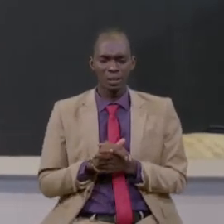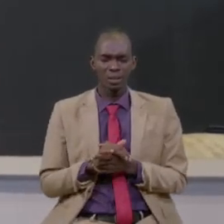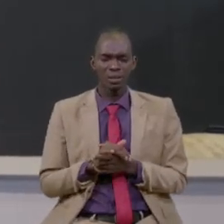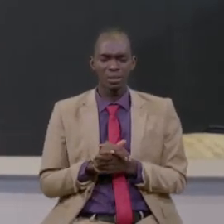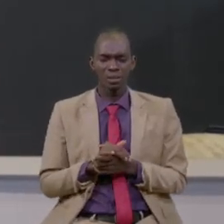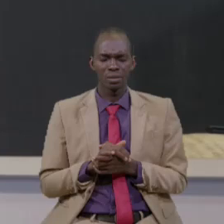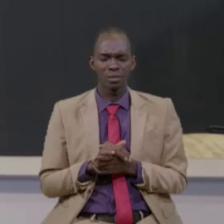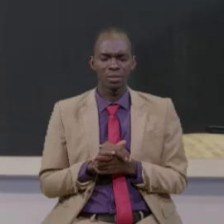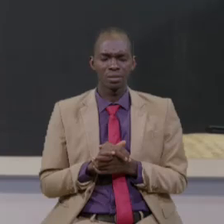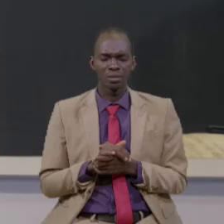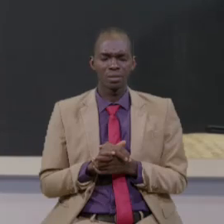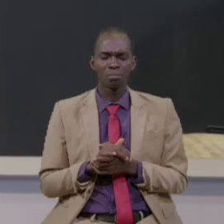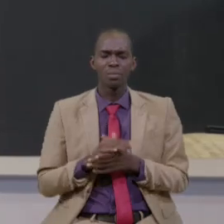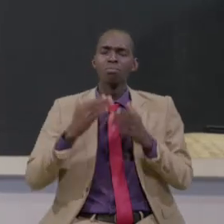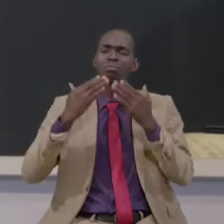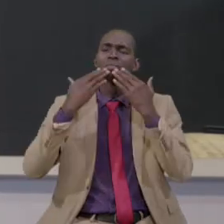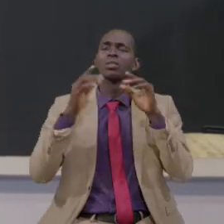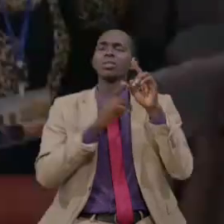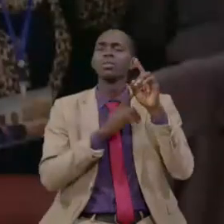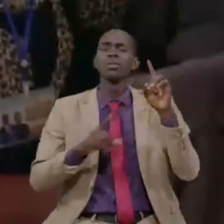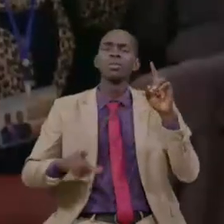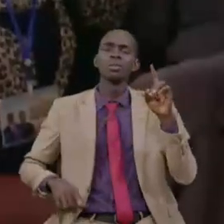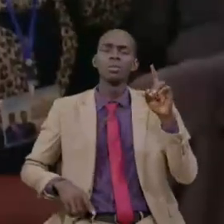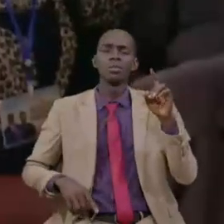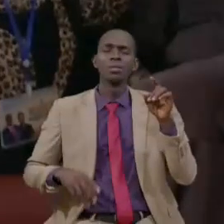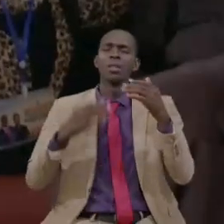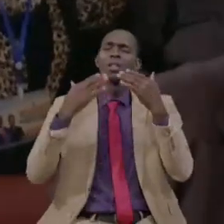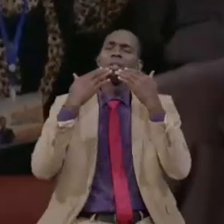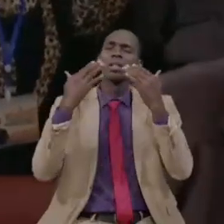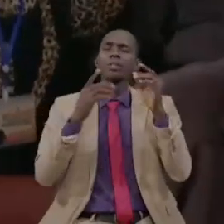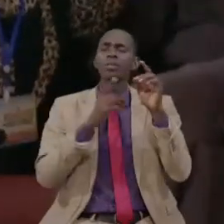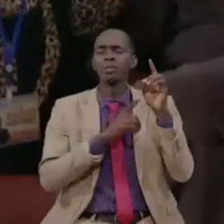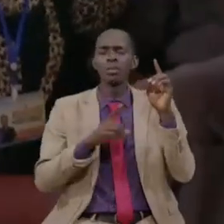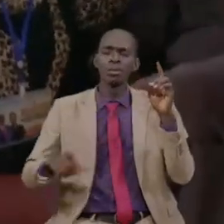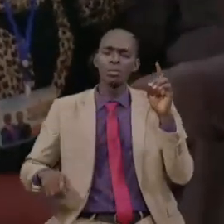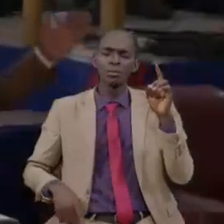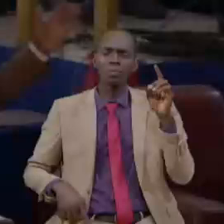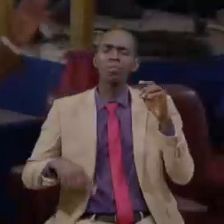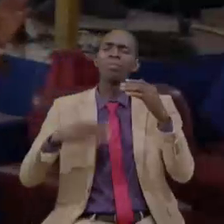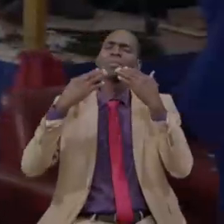Thank you, Lord. Thank you, Lord. Thank